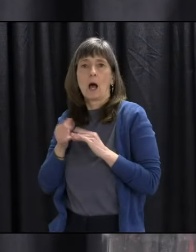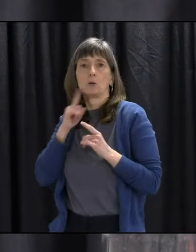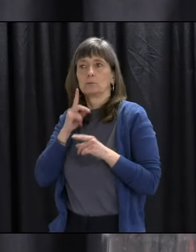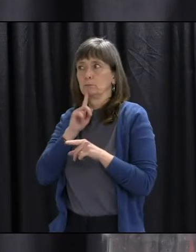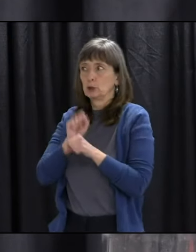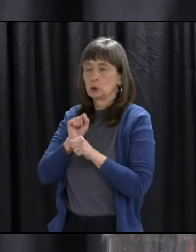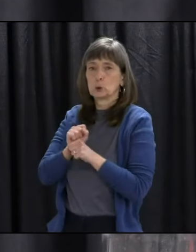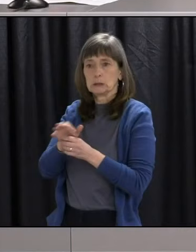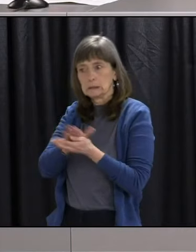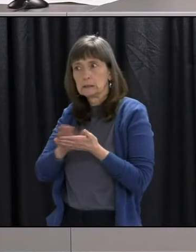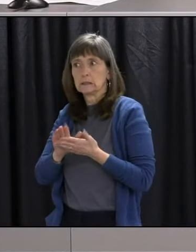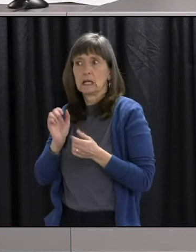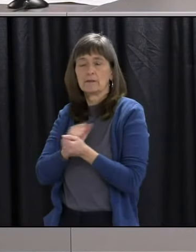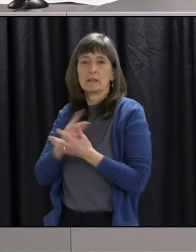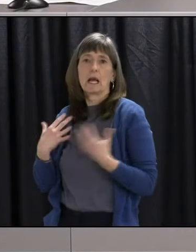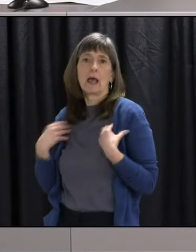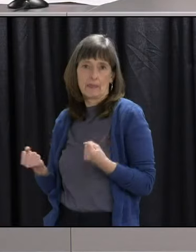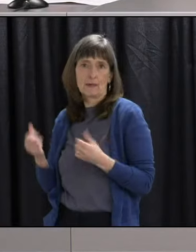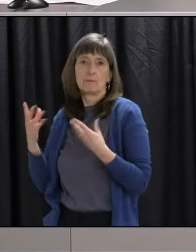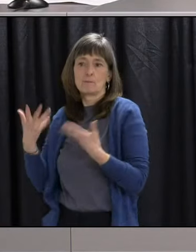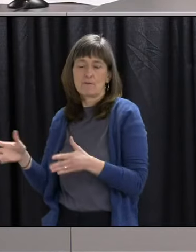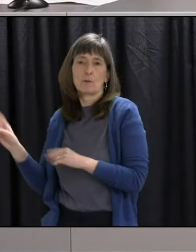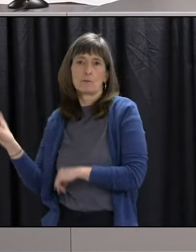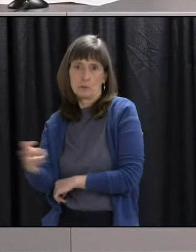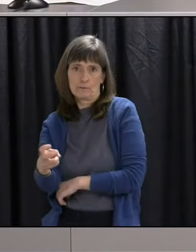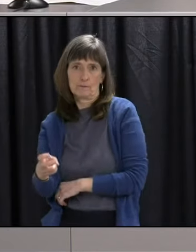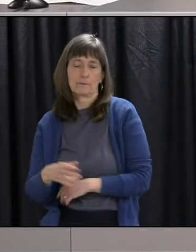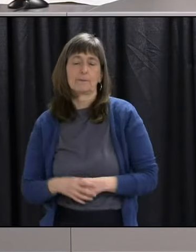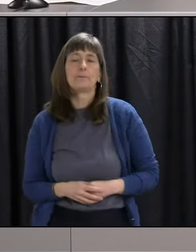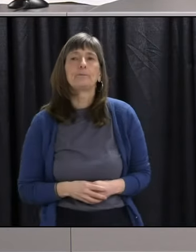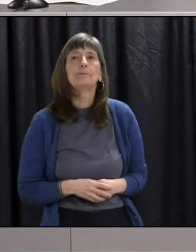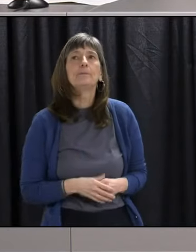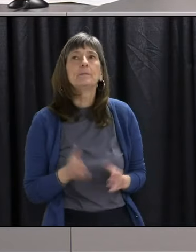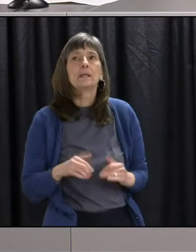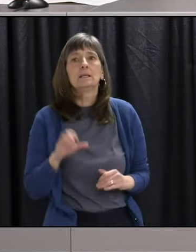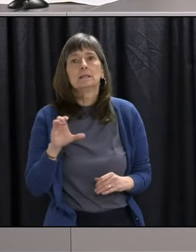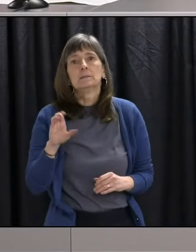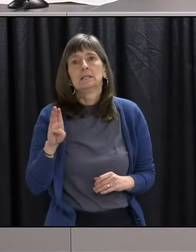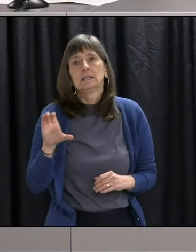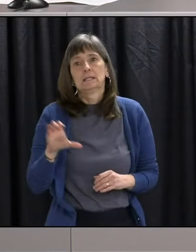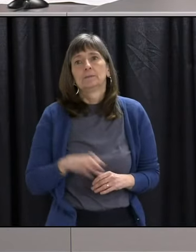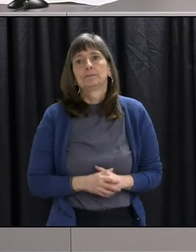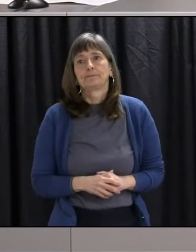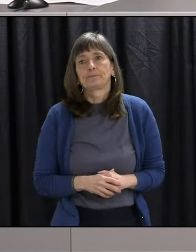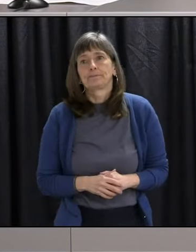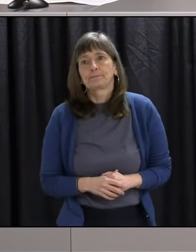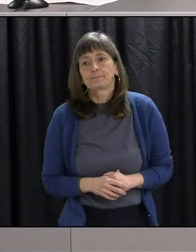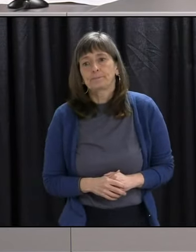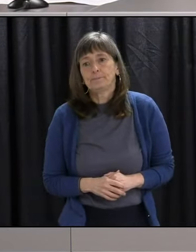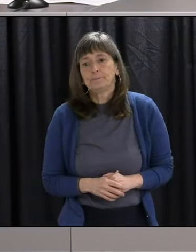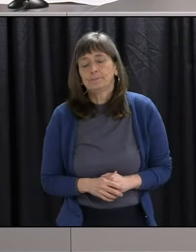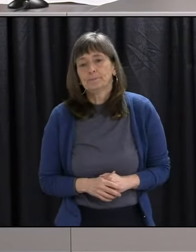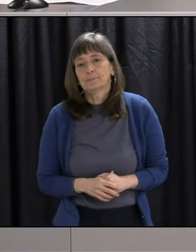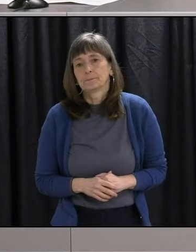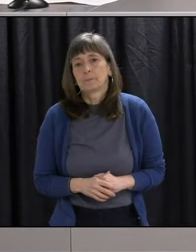Thank you. Our next questions are from Peter Cowan of CBC News. Please go ahead.